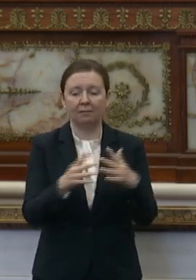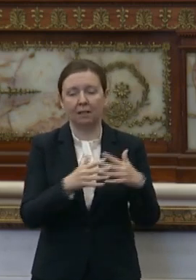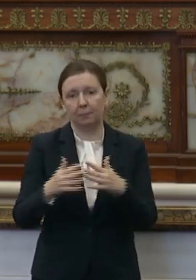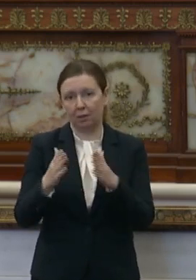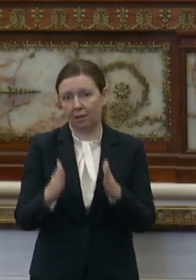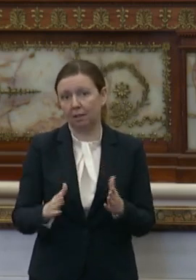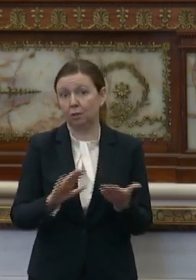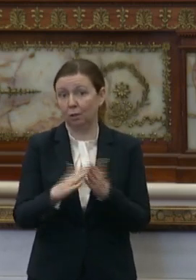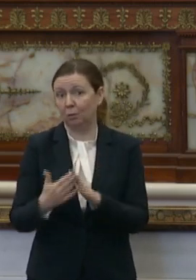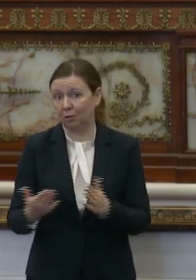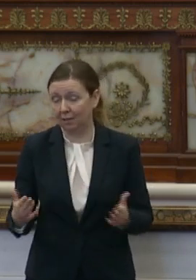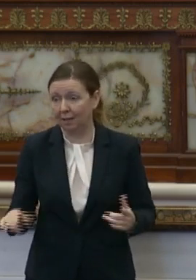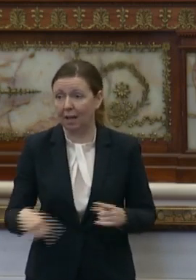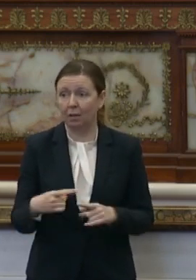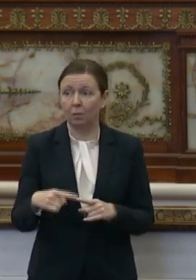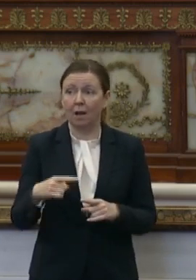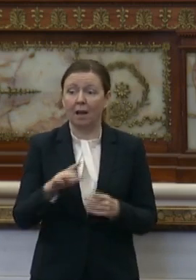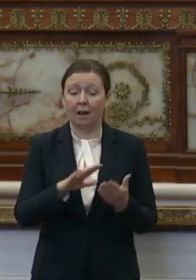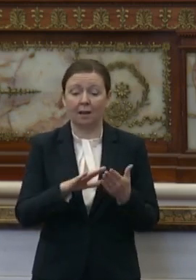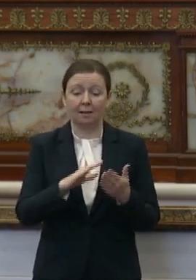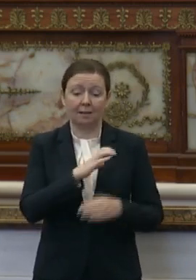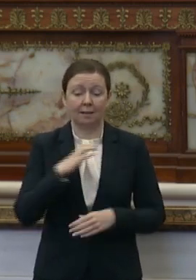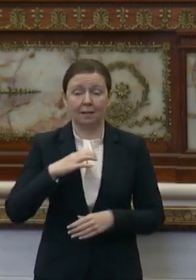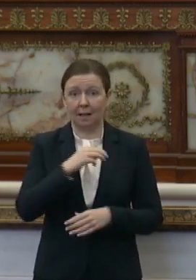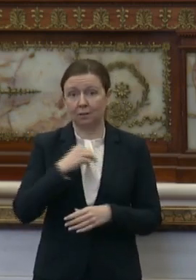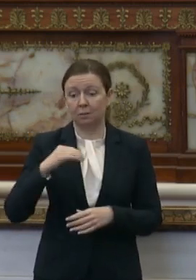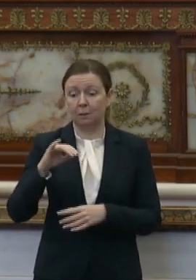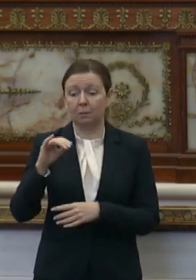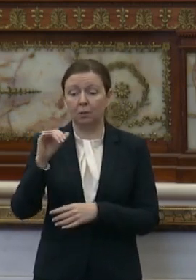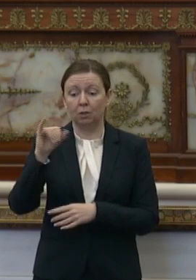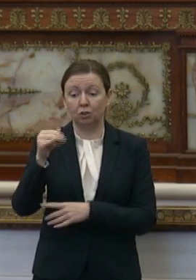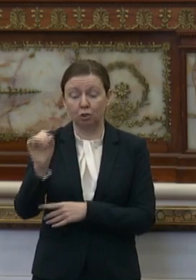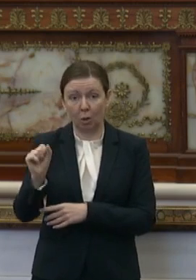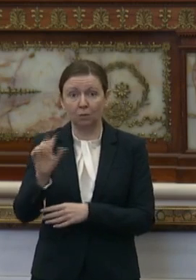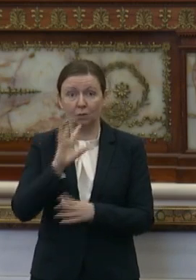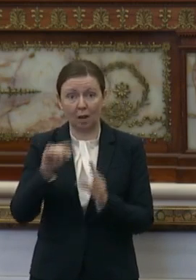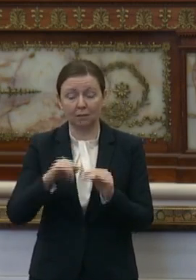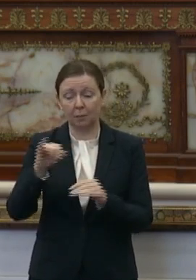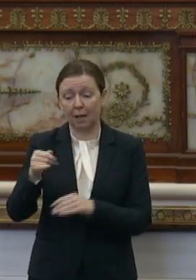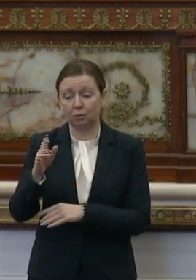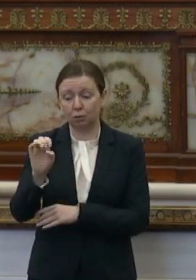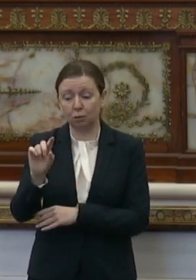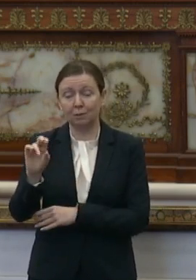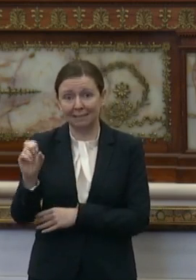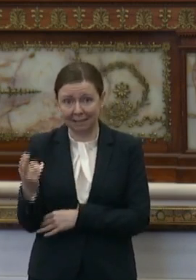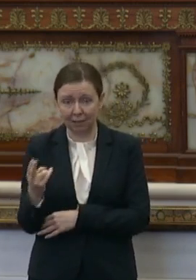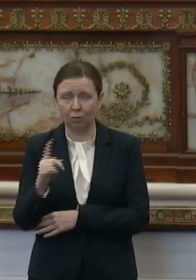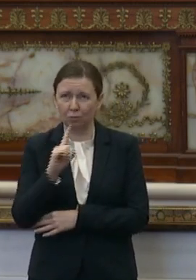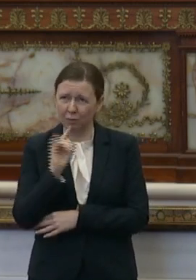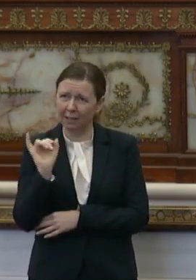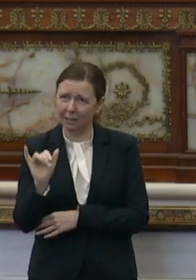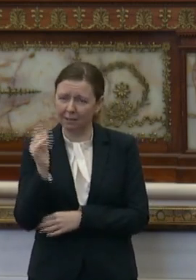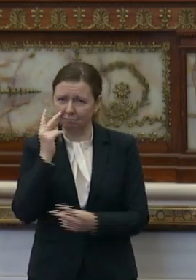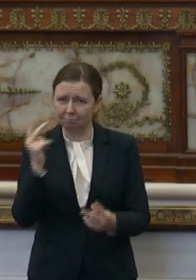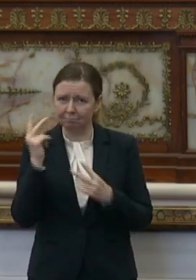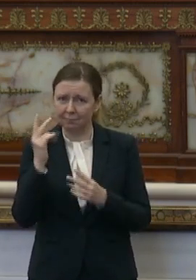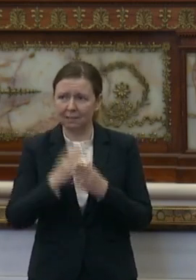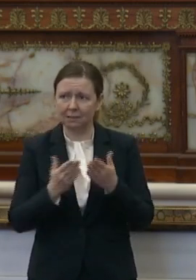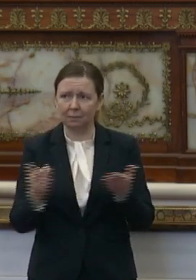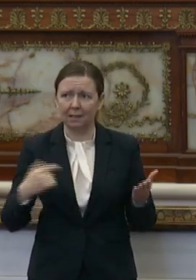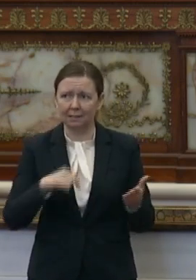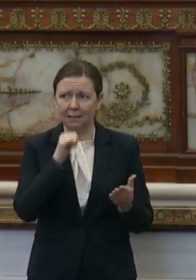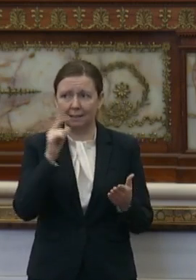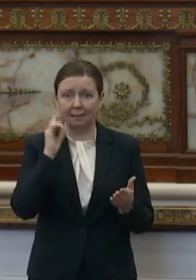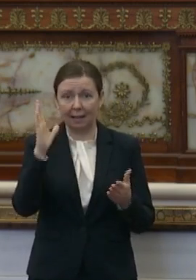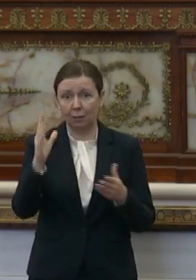community? And when Councilmember Jones talked about Juneteenth, it really had me to reflect on some things that I didn't think I